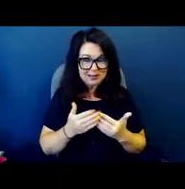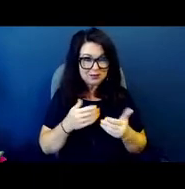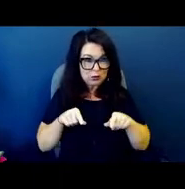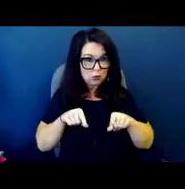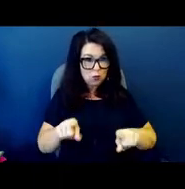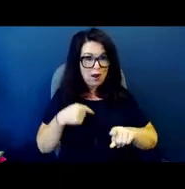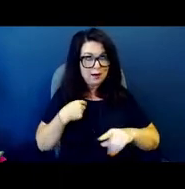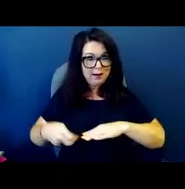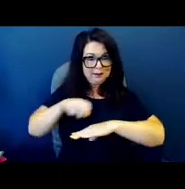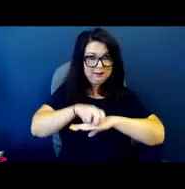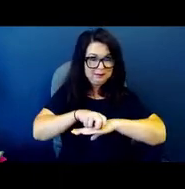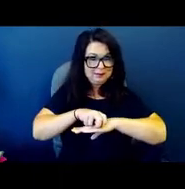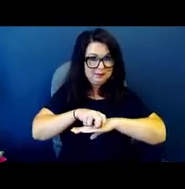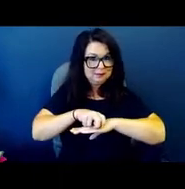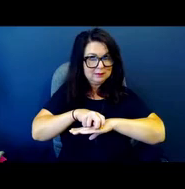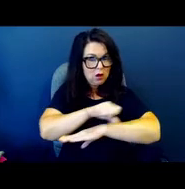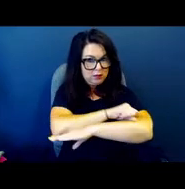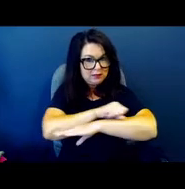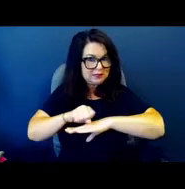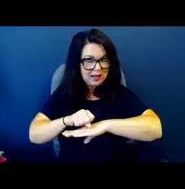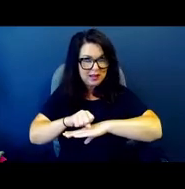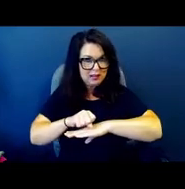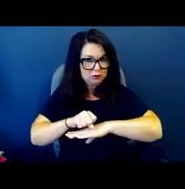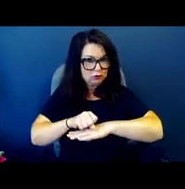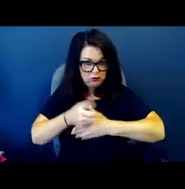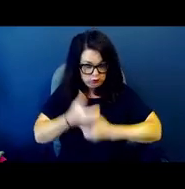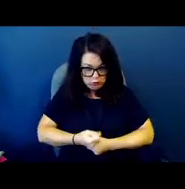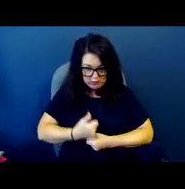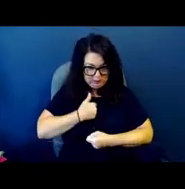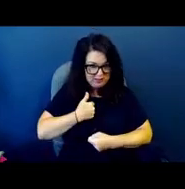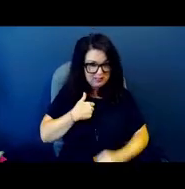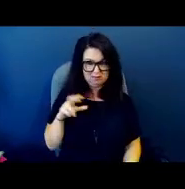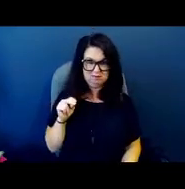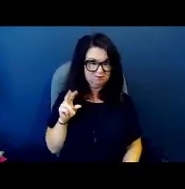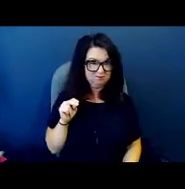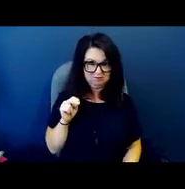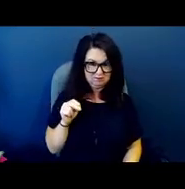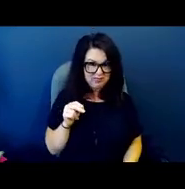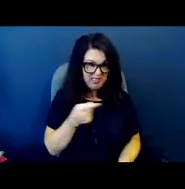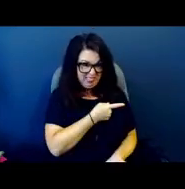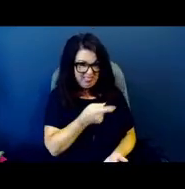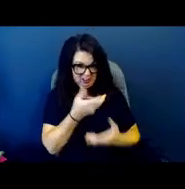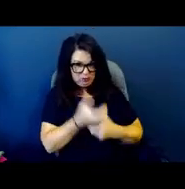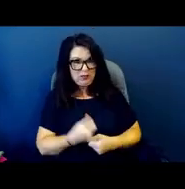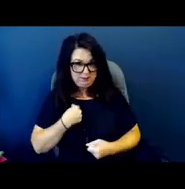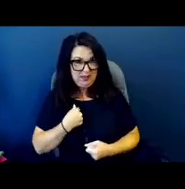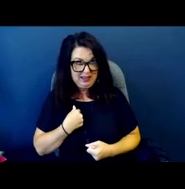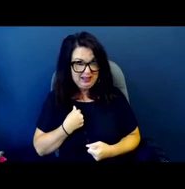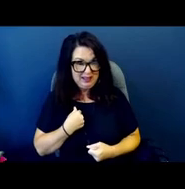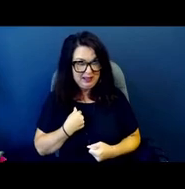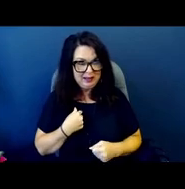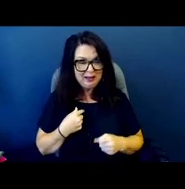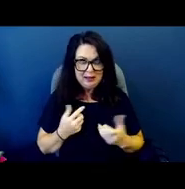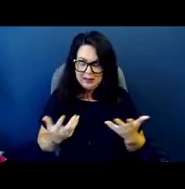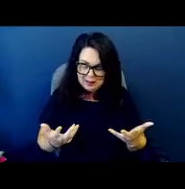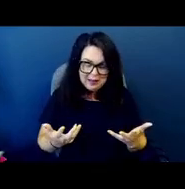didn't trust myself as much as they trusted me. So I would encourage,